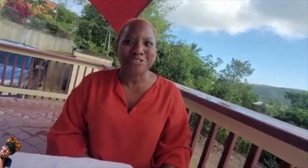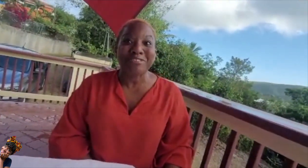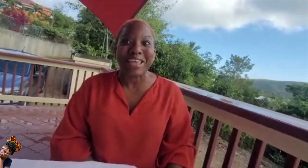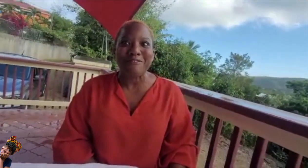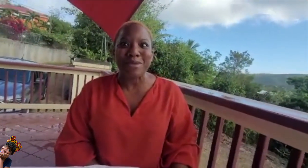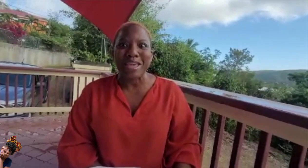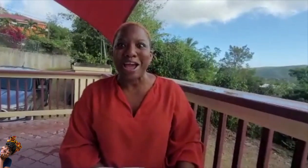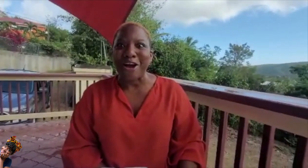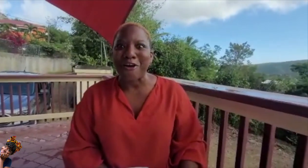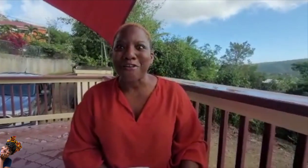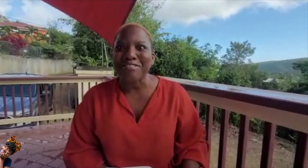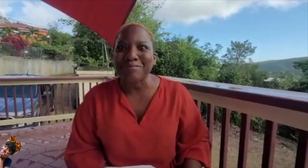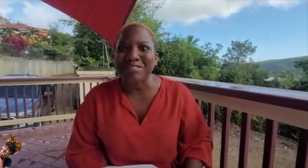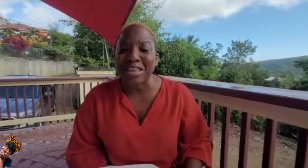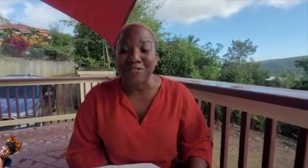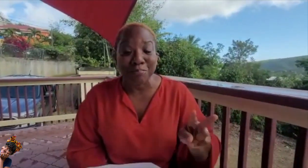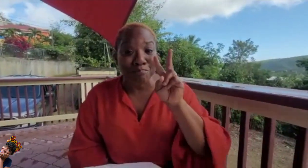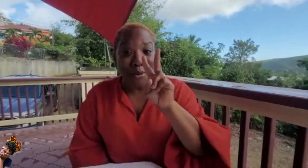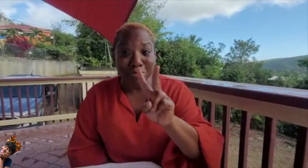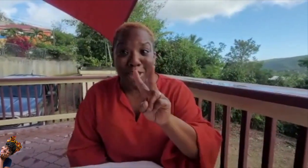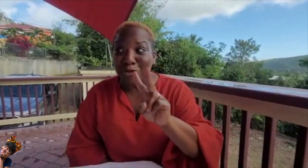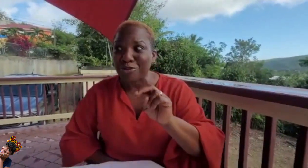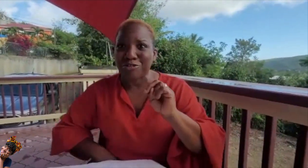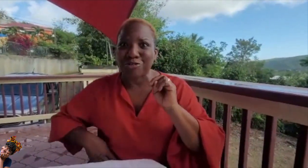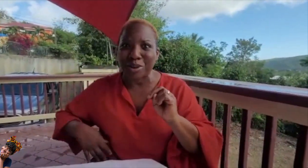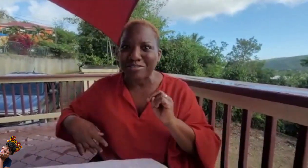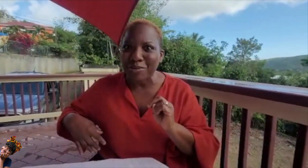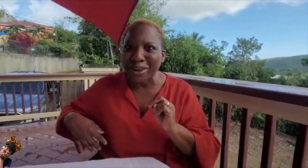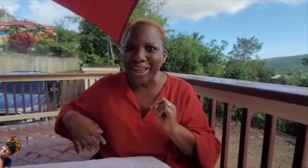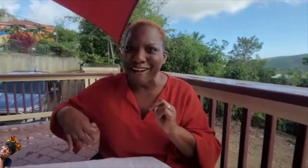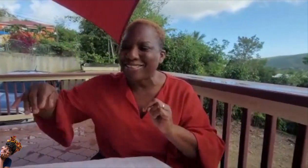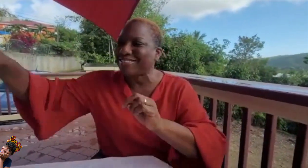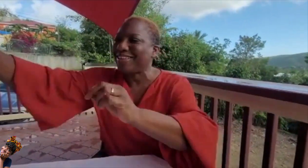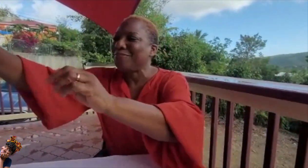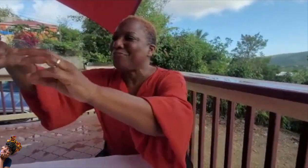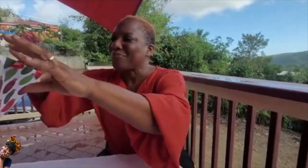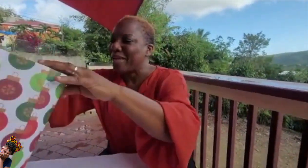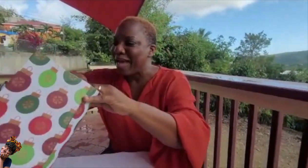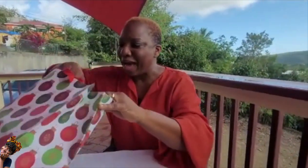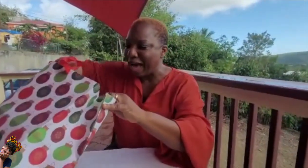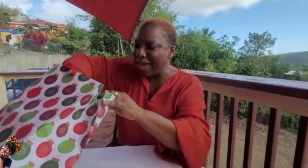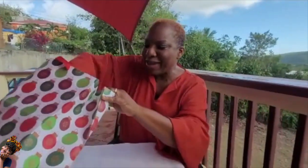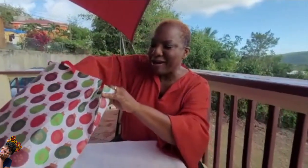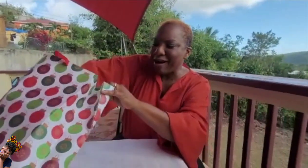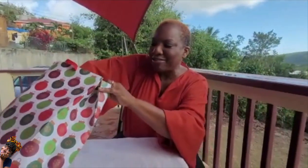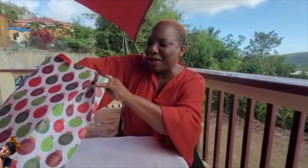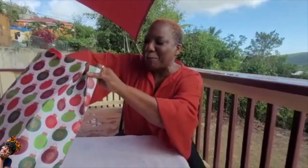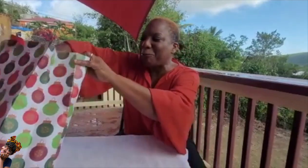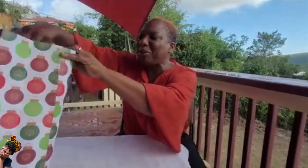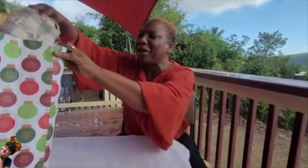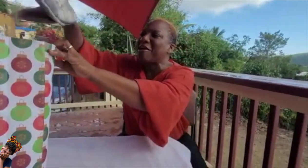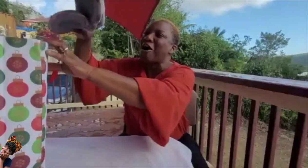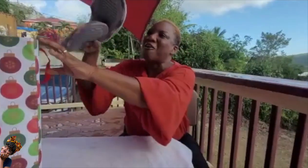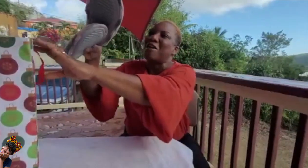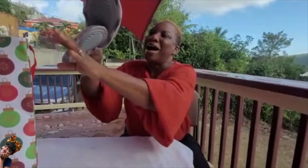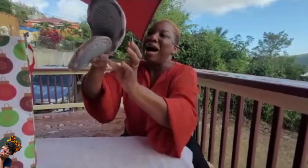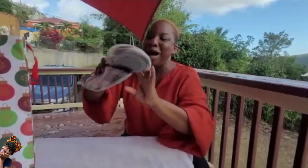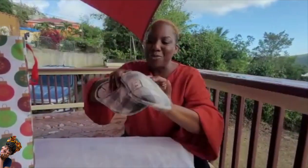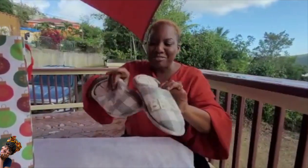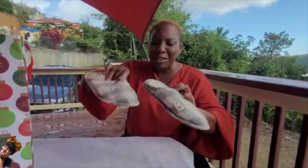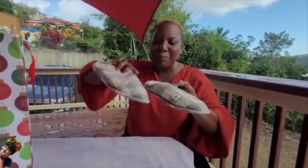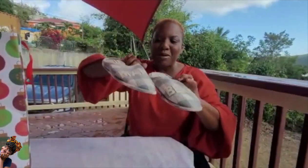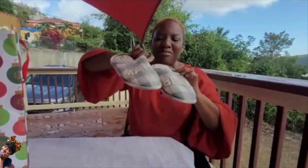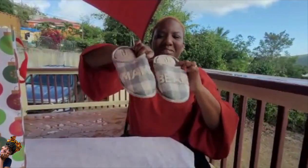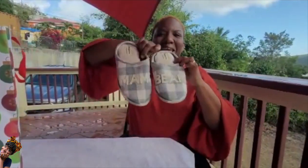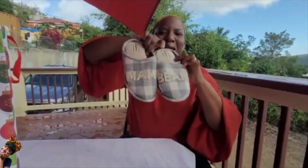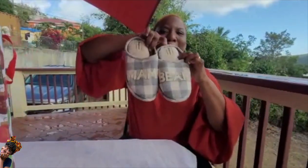My daughter just gave me Christmas gifts. Both my daughters. Want to see what I got? I got a pair of